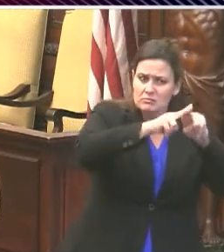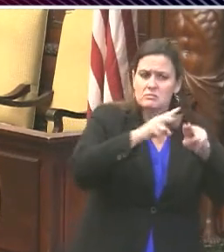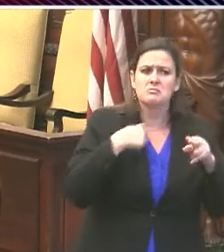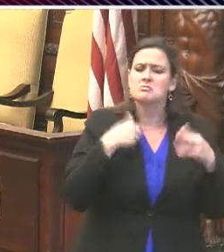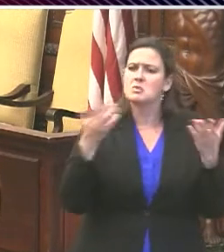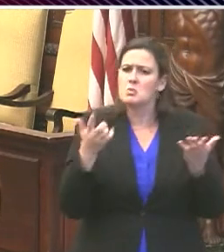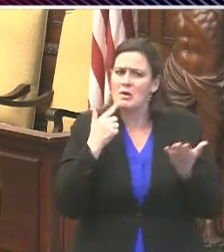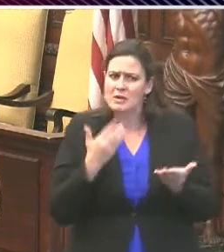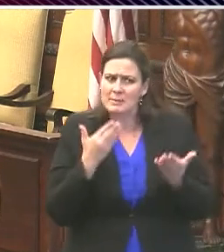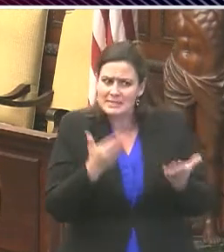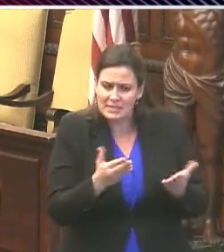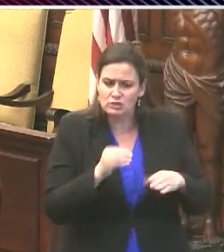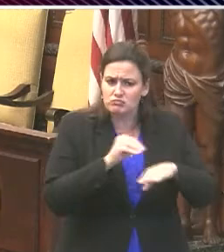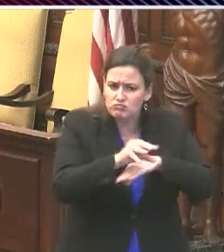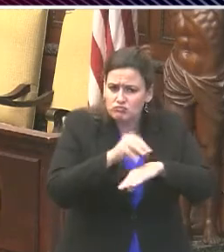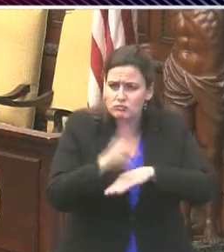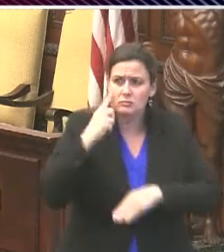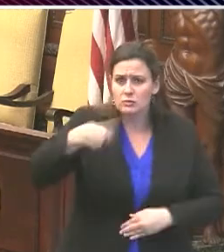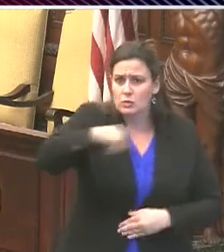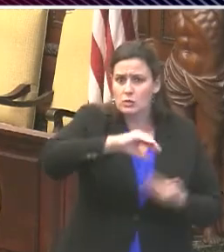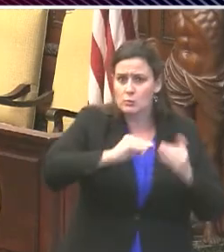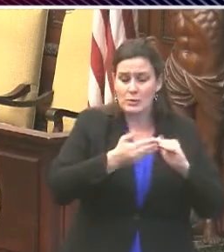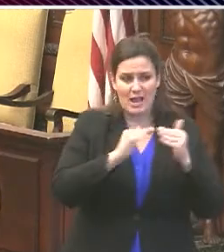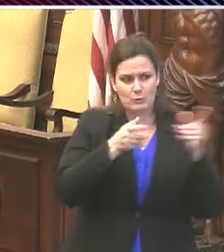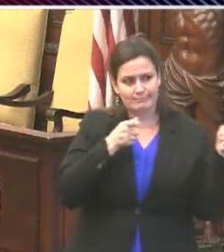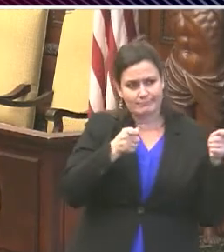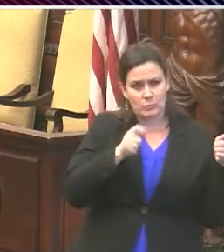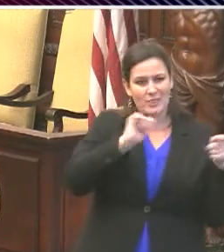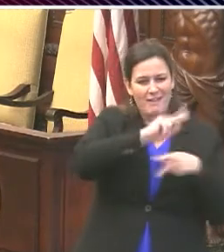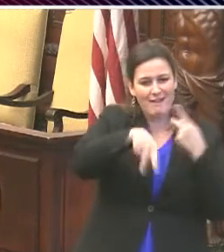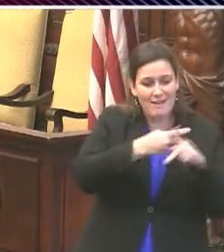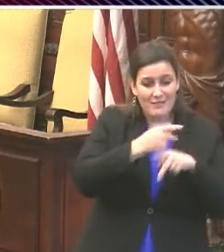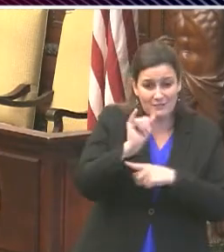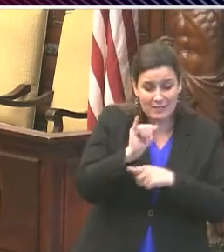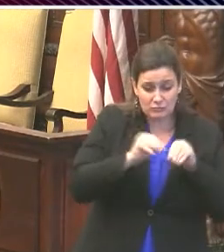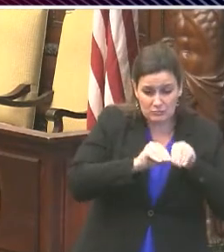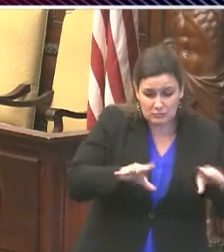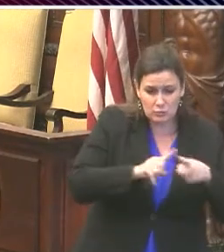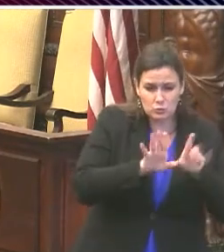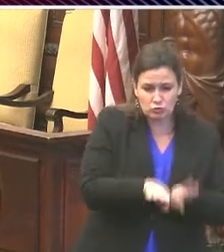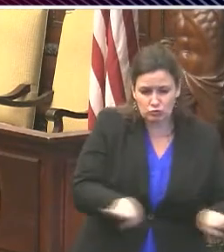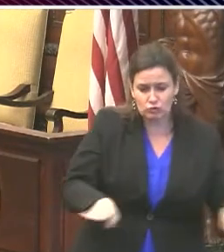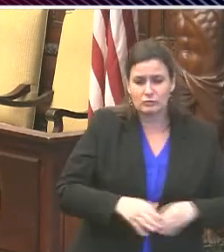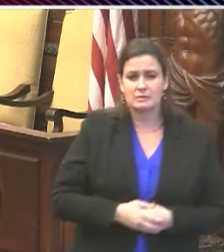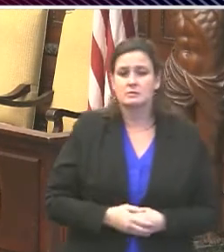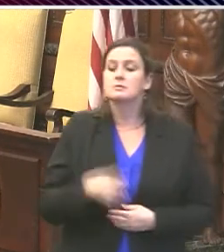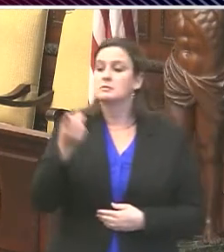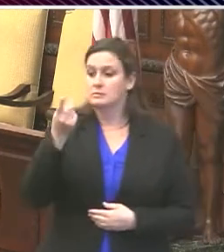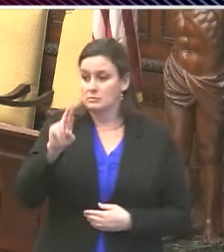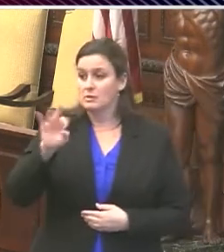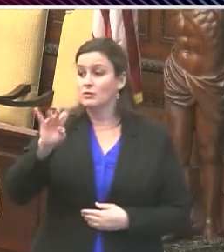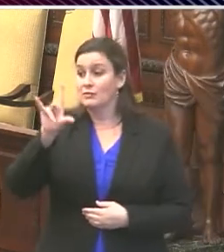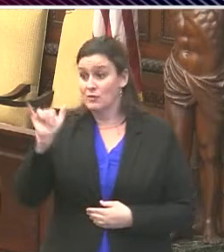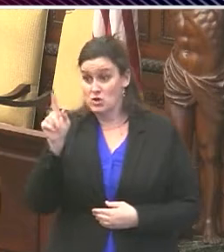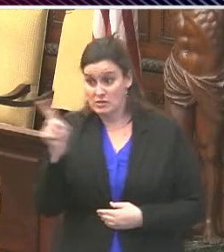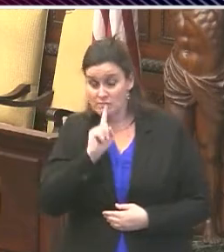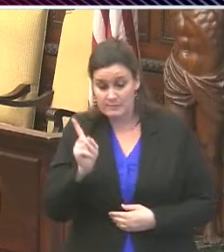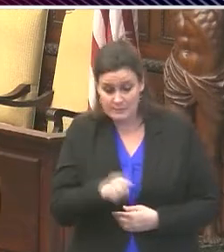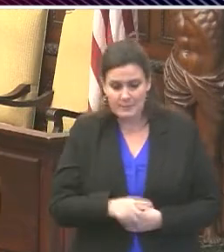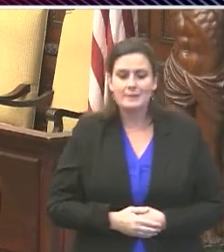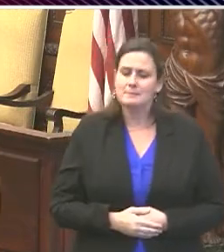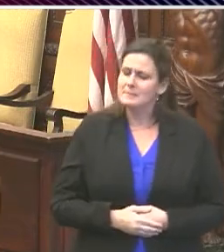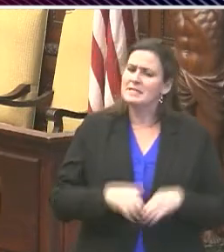to the community in dealing with this, specifically infections in children? Well, in general, children handle this infection